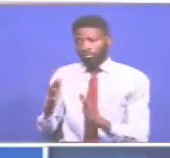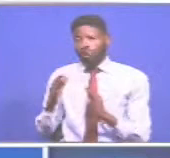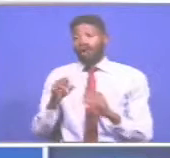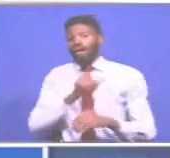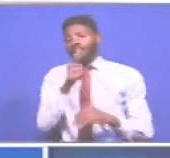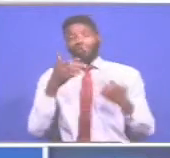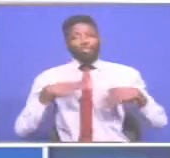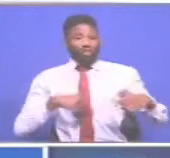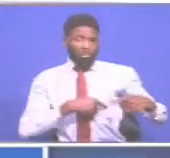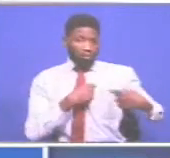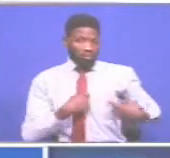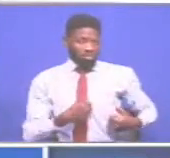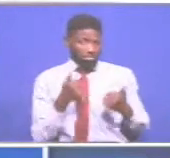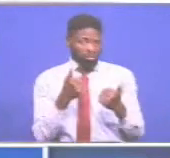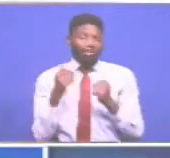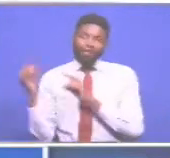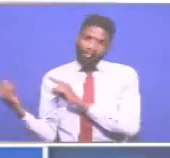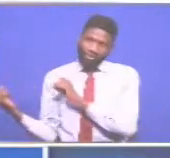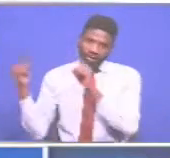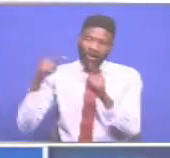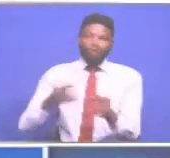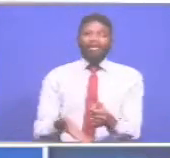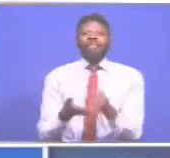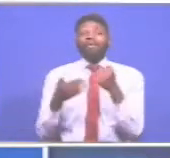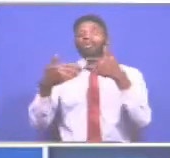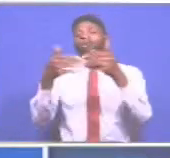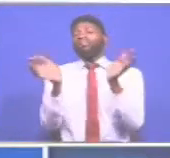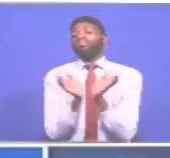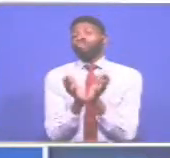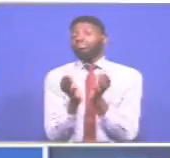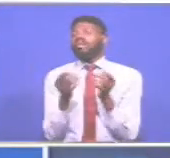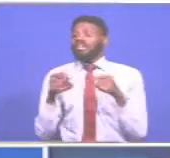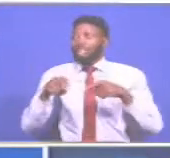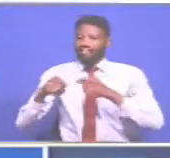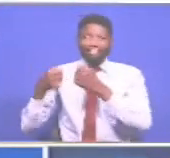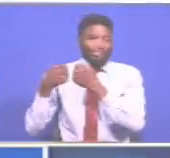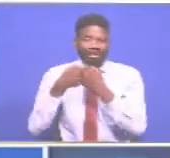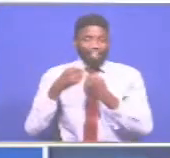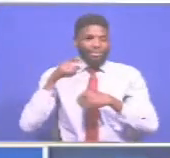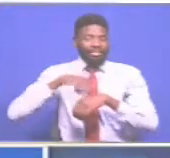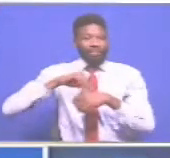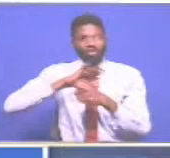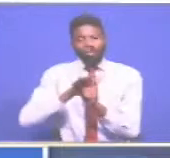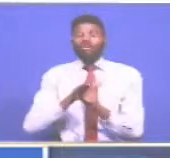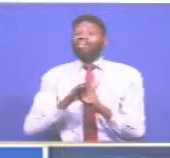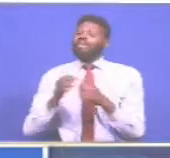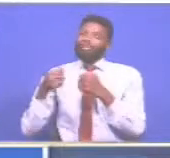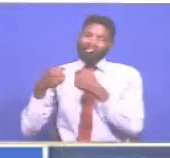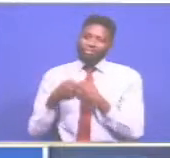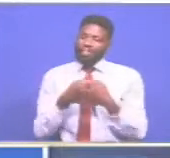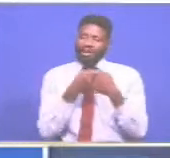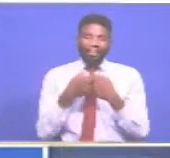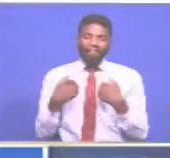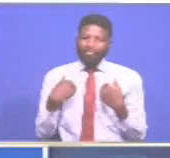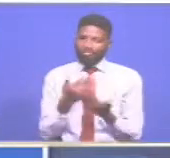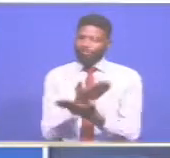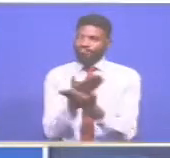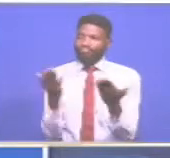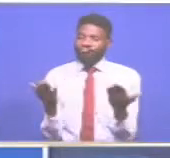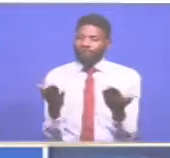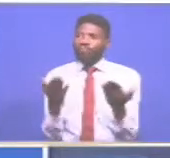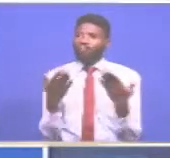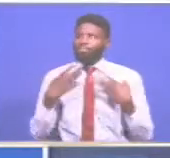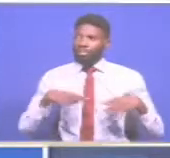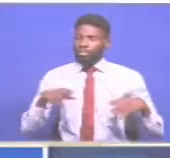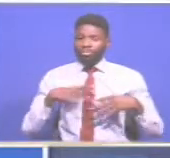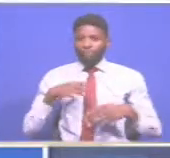community because they were in problem at this time of the COVID-19. Kuna shida, wale watu walikuwa wanafanya